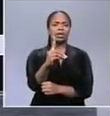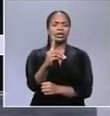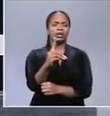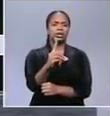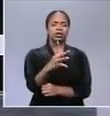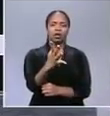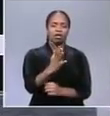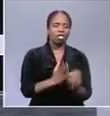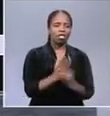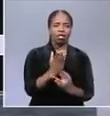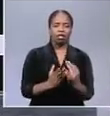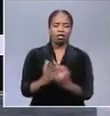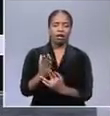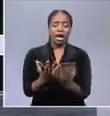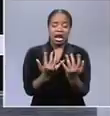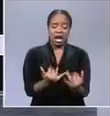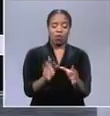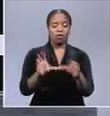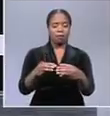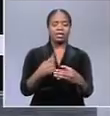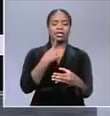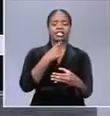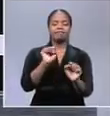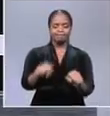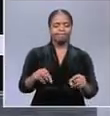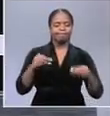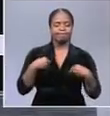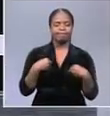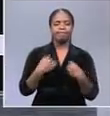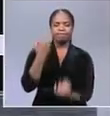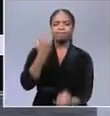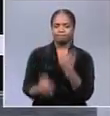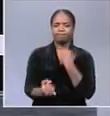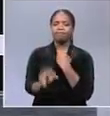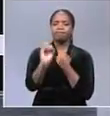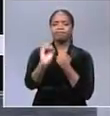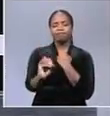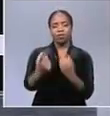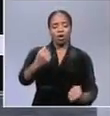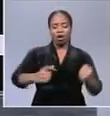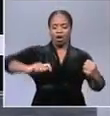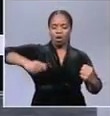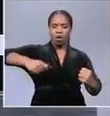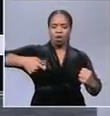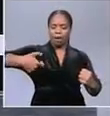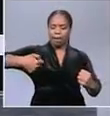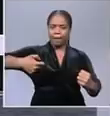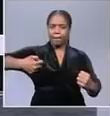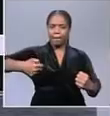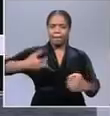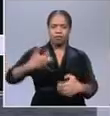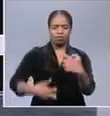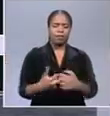break-ins recently. Now, the car manufacturer has since acknowledged that there is a problem with the locking system on certain